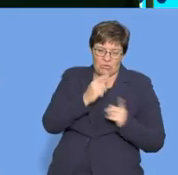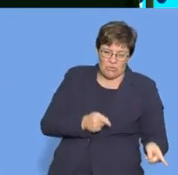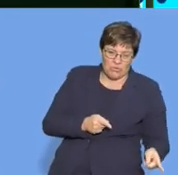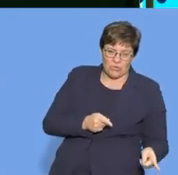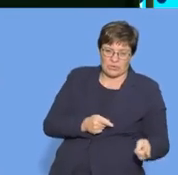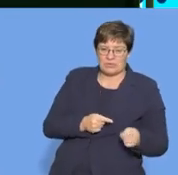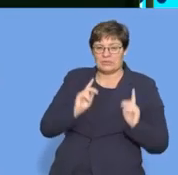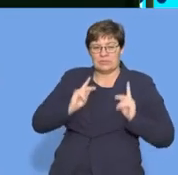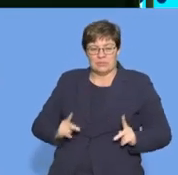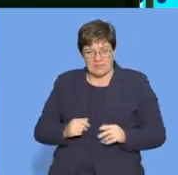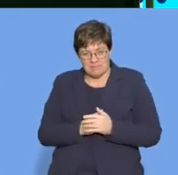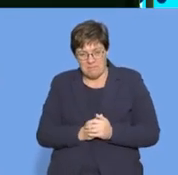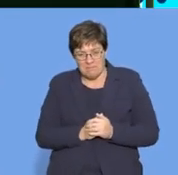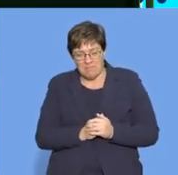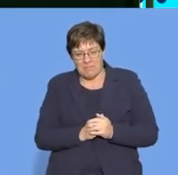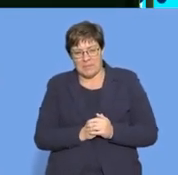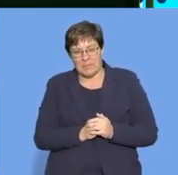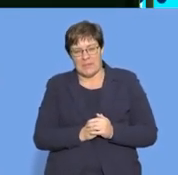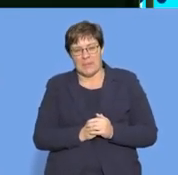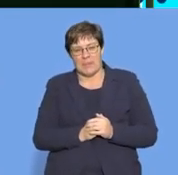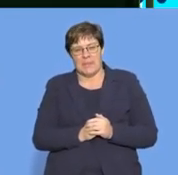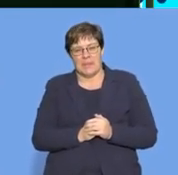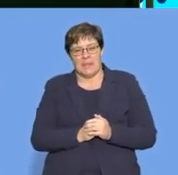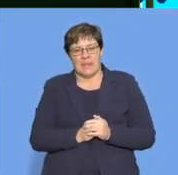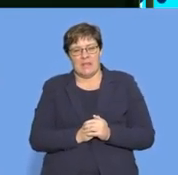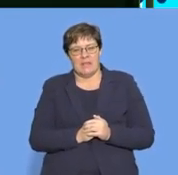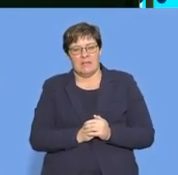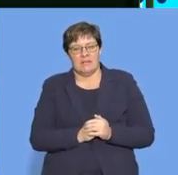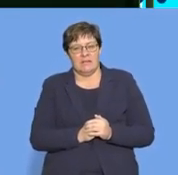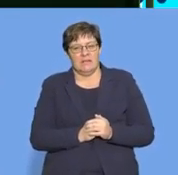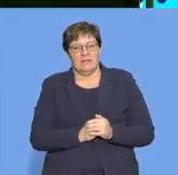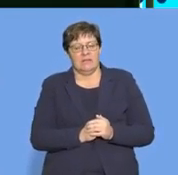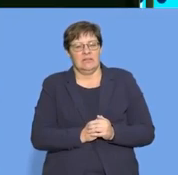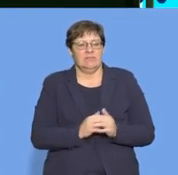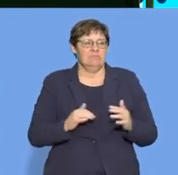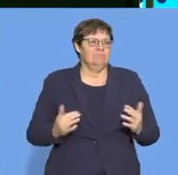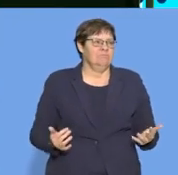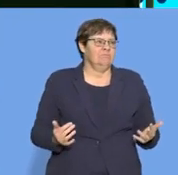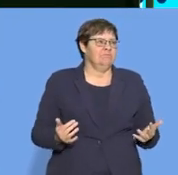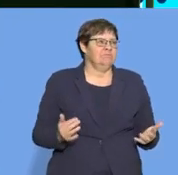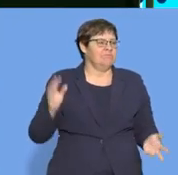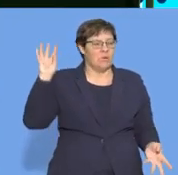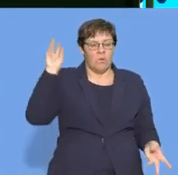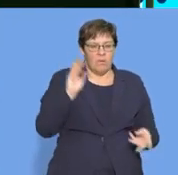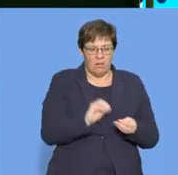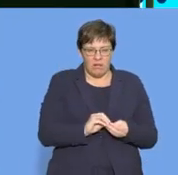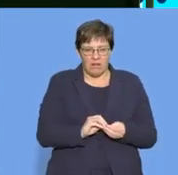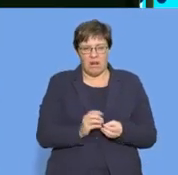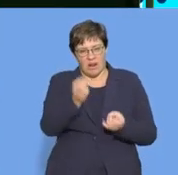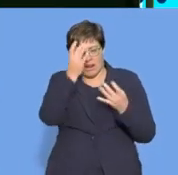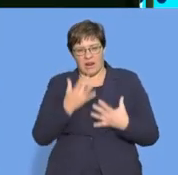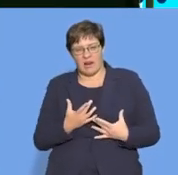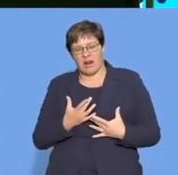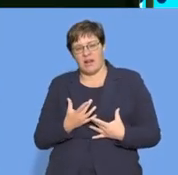been eaten by the species that lived in that site previously. So all of